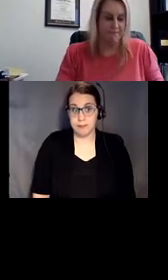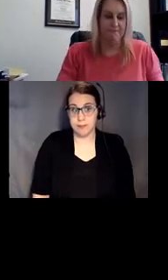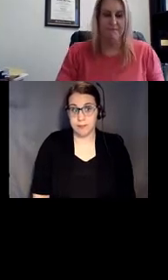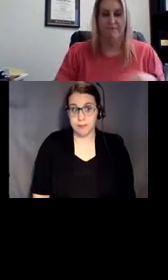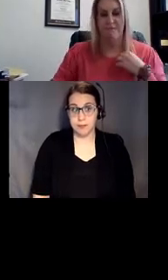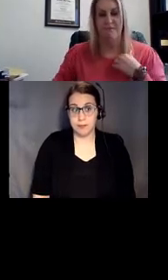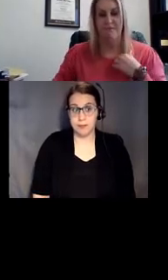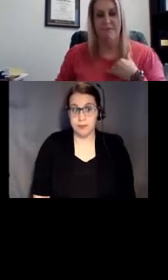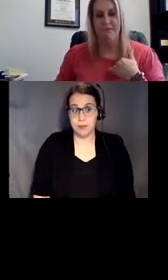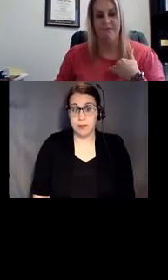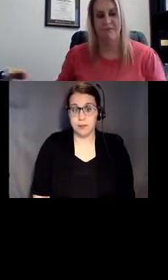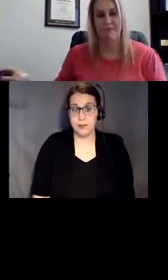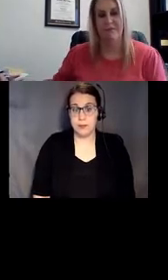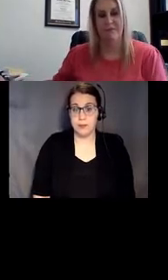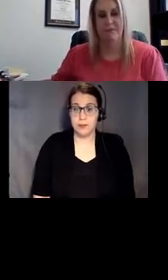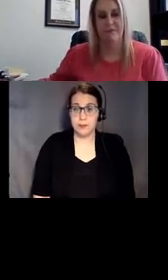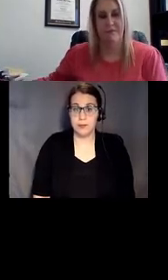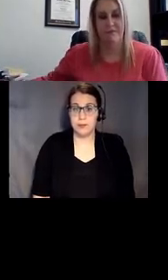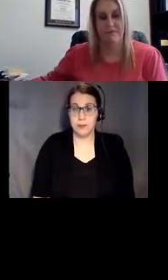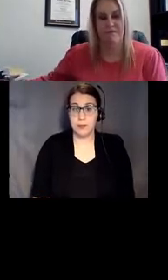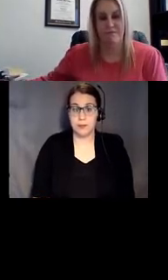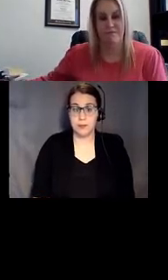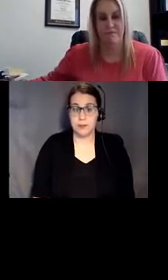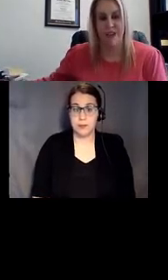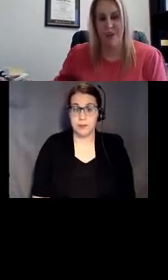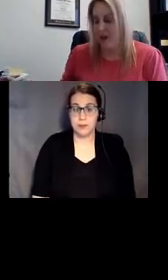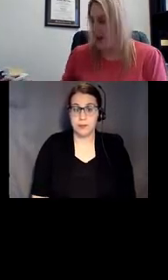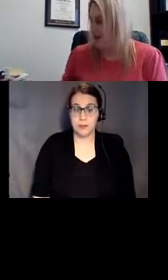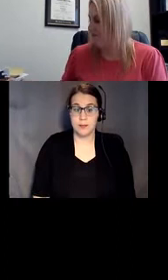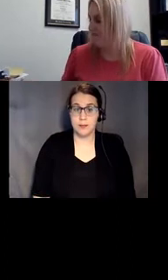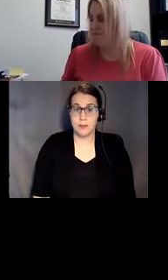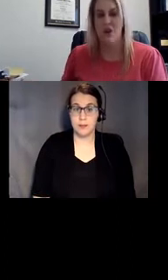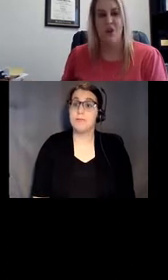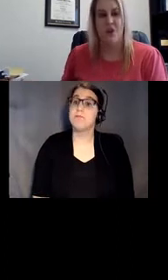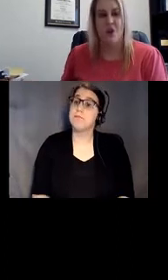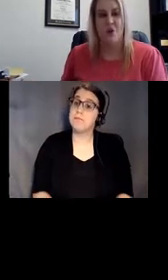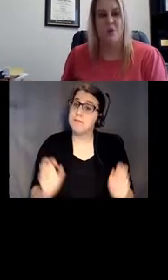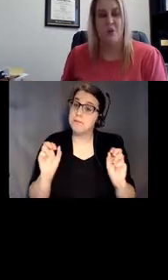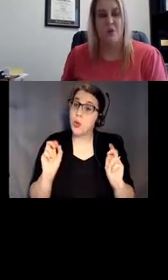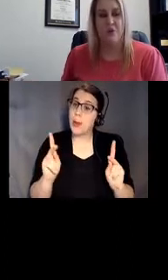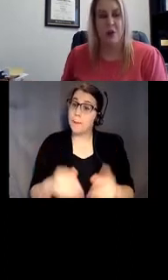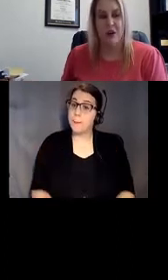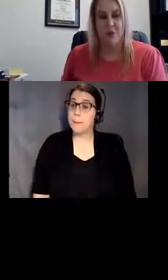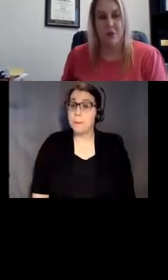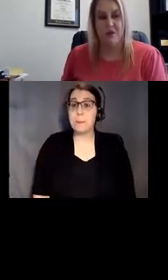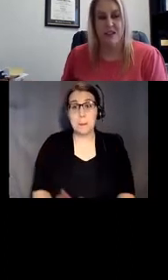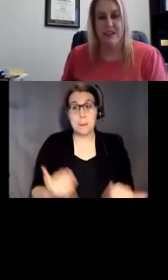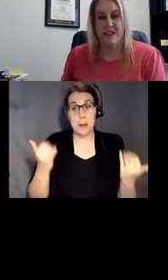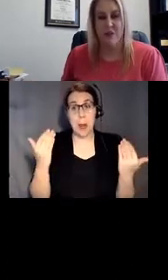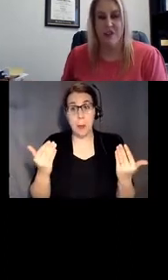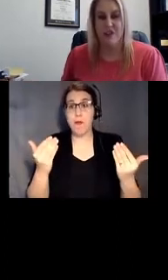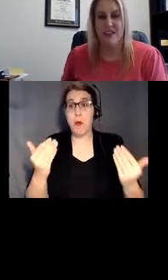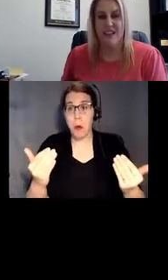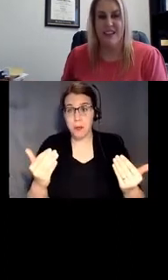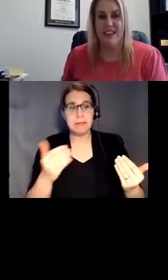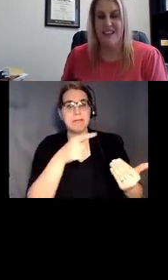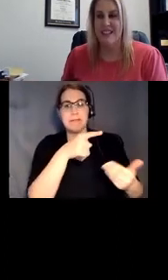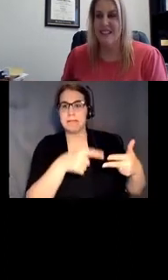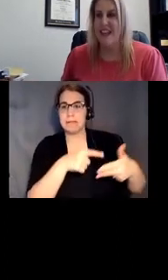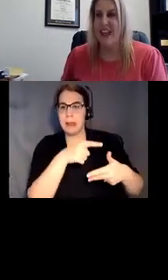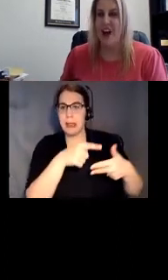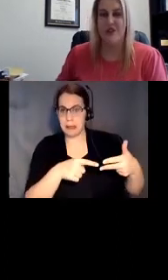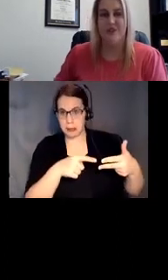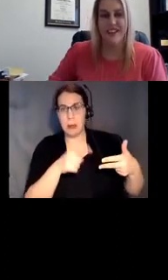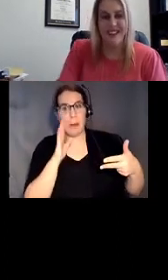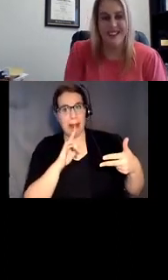Okay, We'll move forward and we'll revisit these questions at the